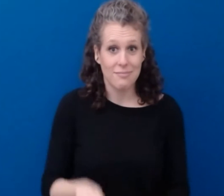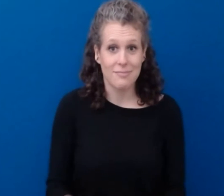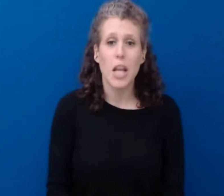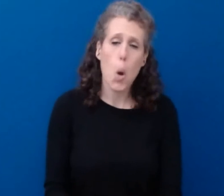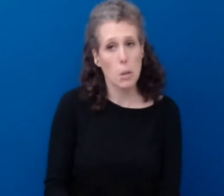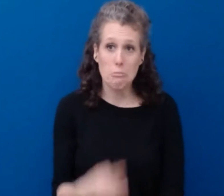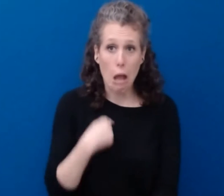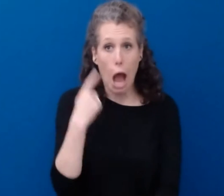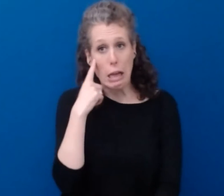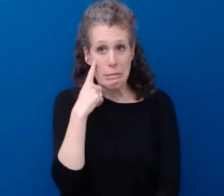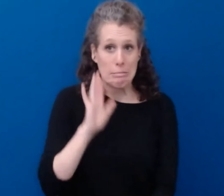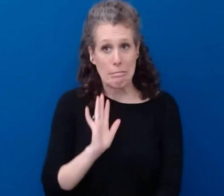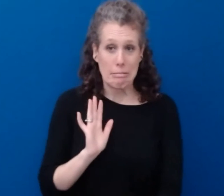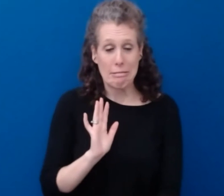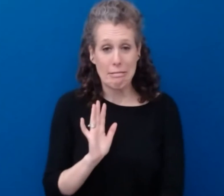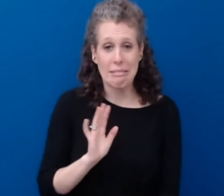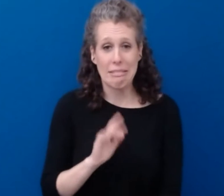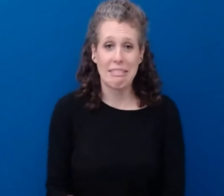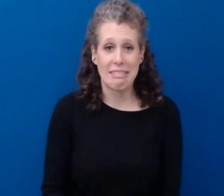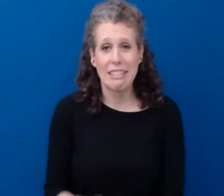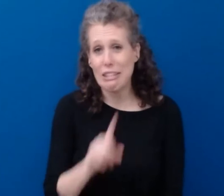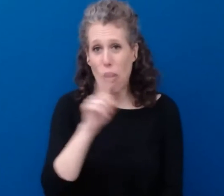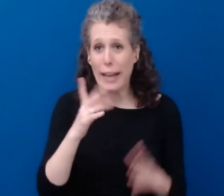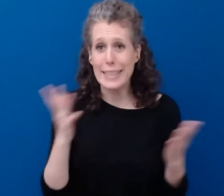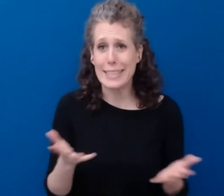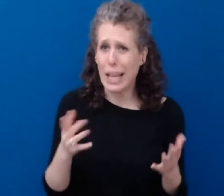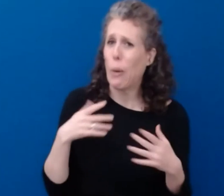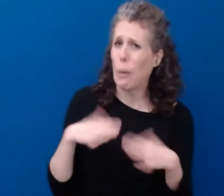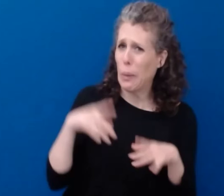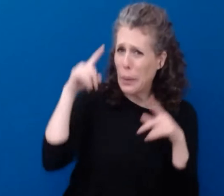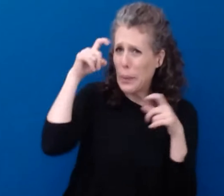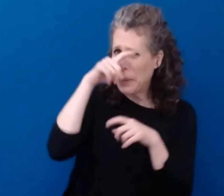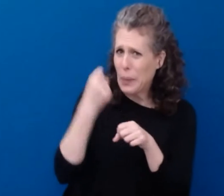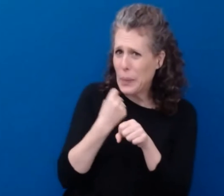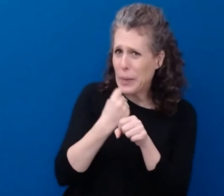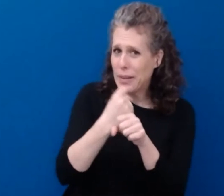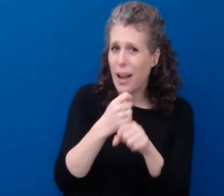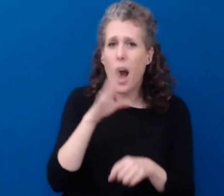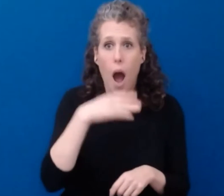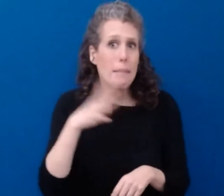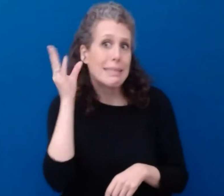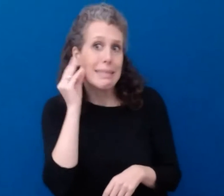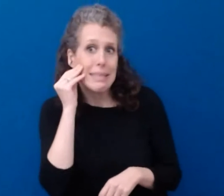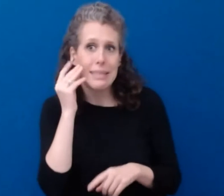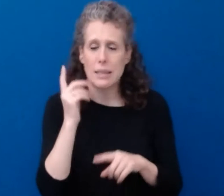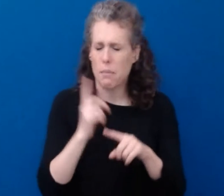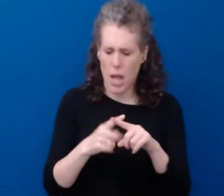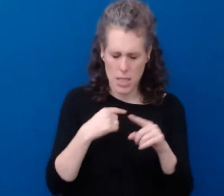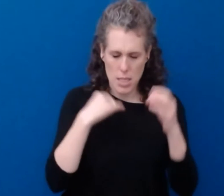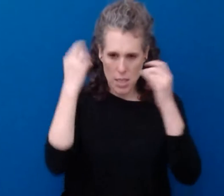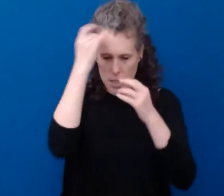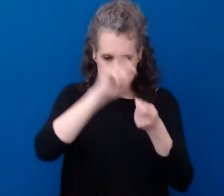tried. It's quite difficult to listen. I know it's hard work. Yeah, it's quite difficult to listen at the same time and try to make sense.